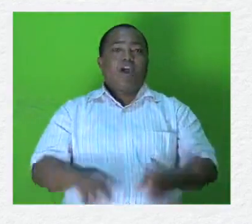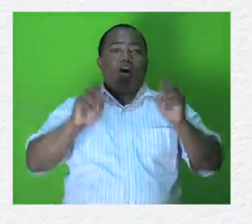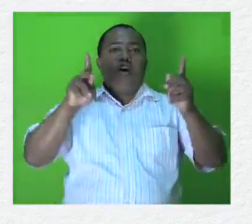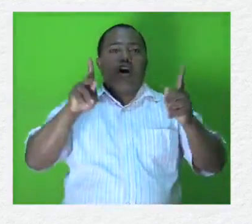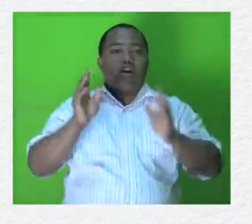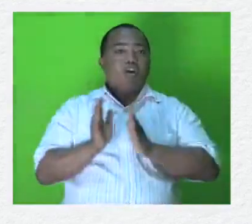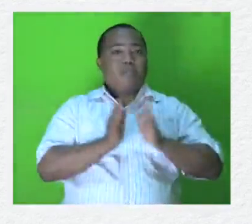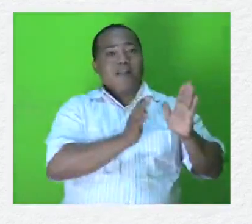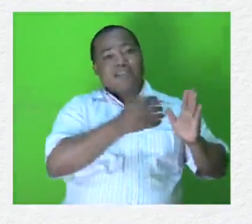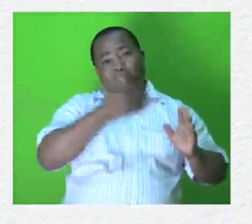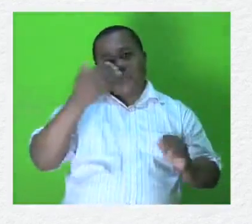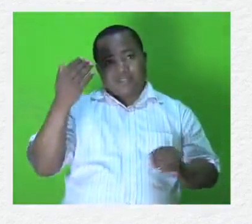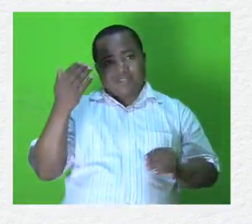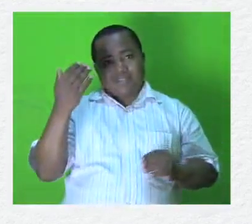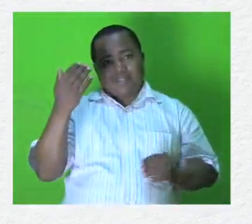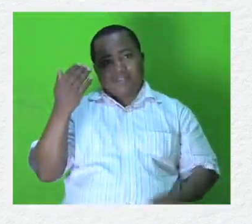On the other hand,